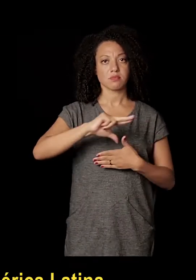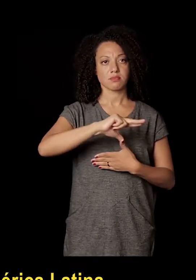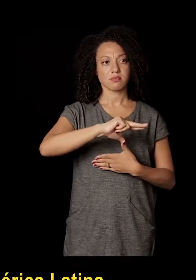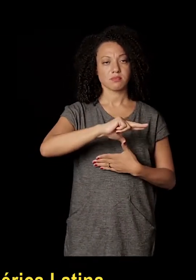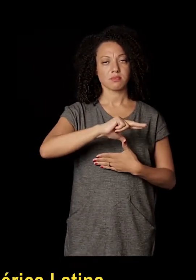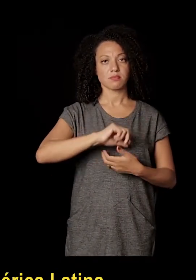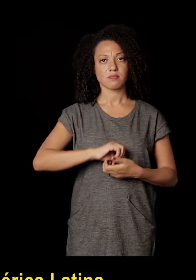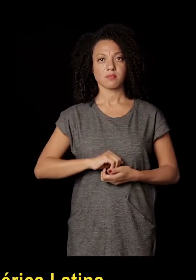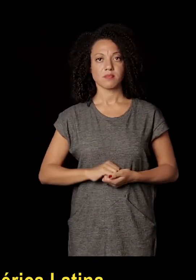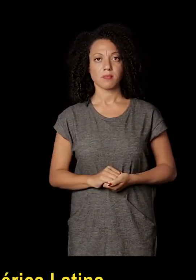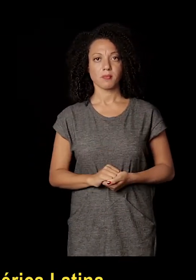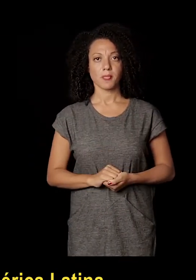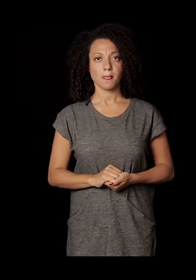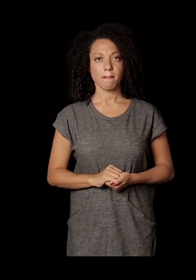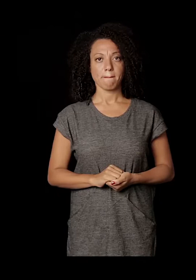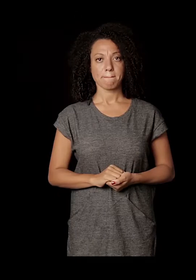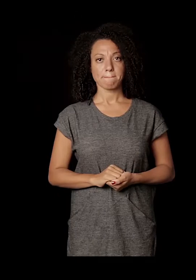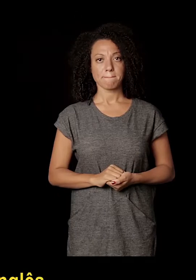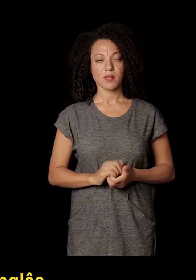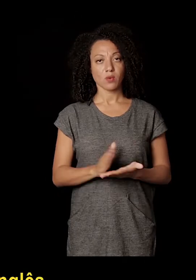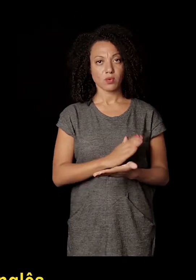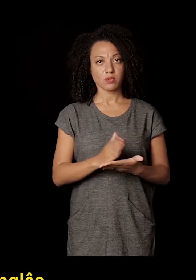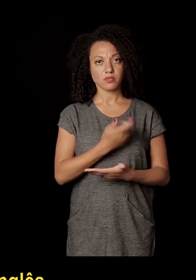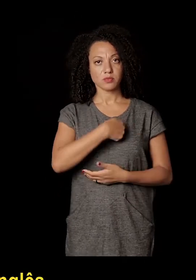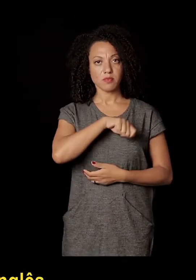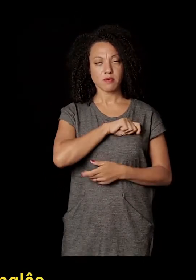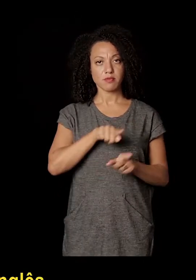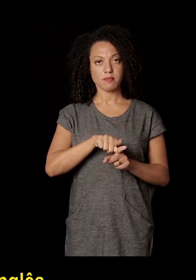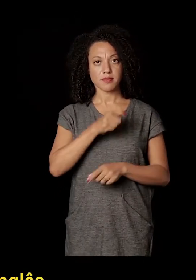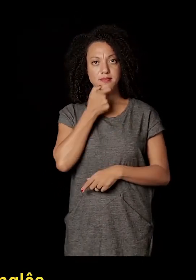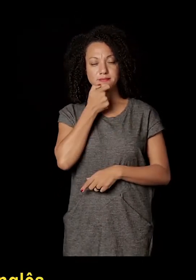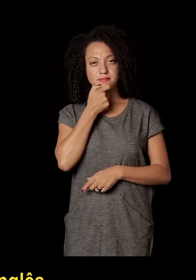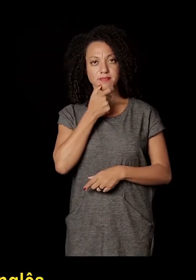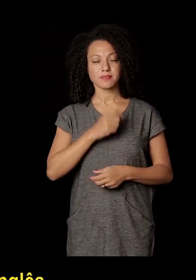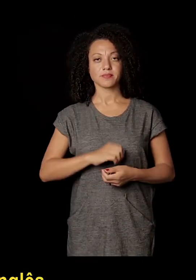work from Latin America. And the book was